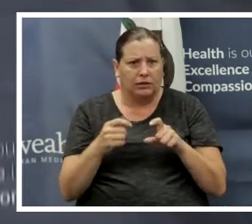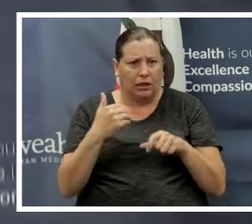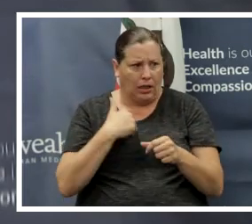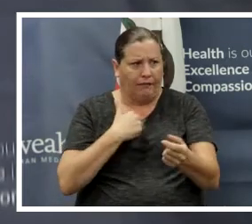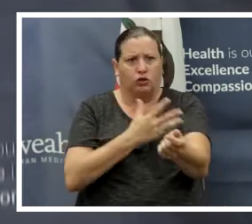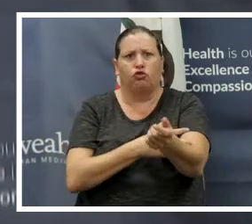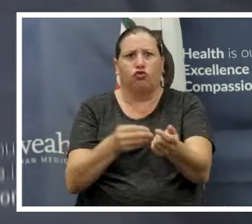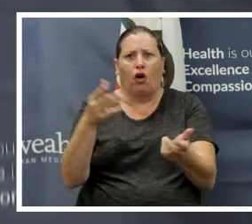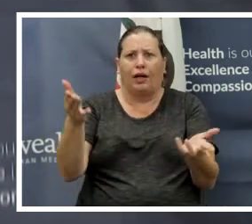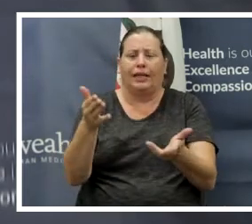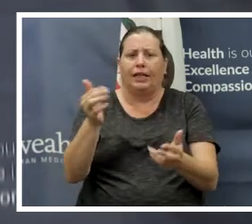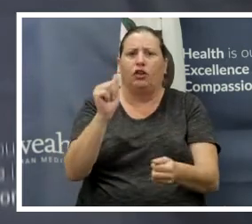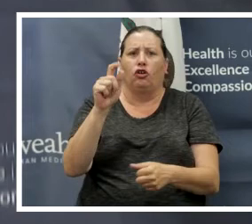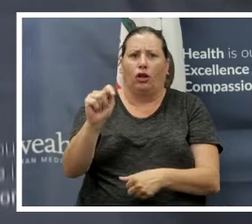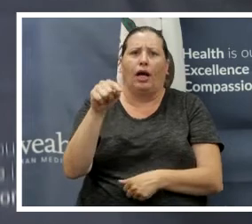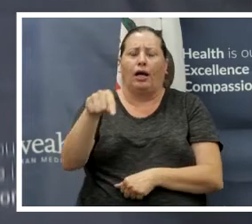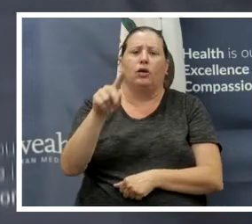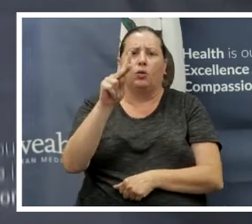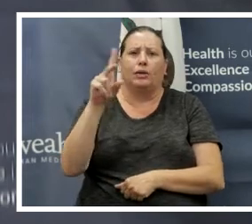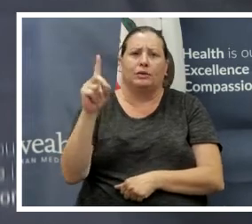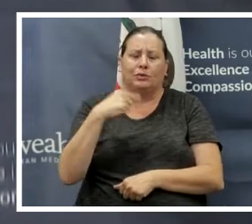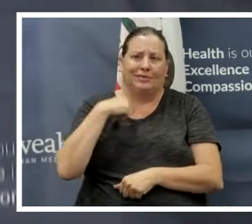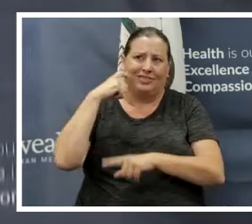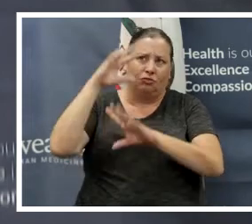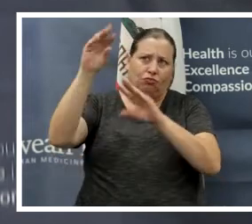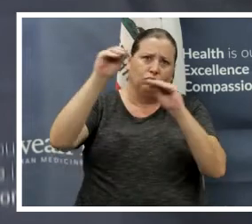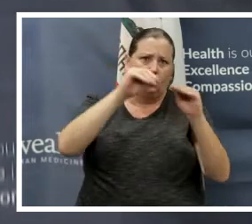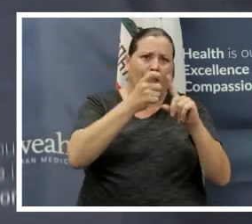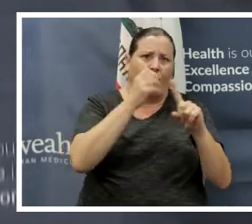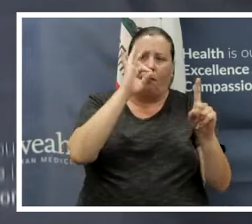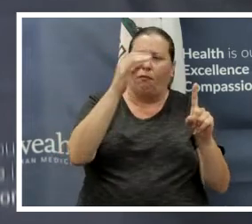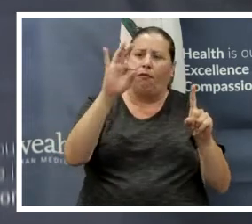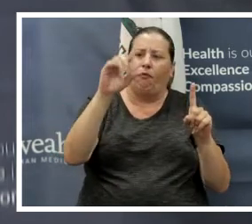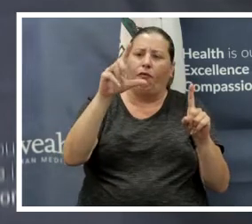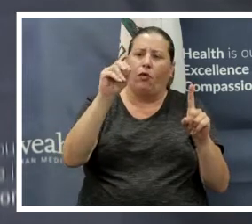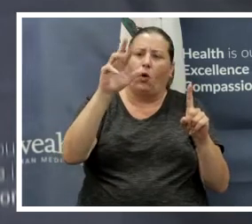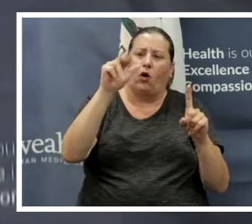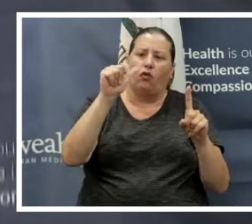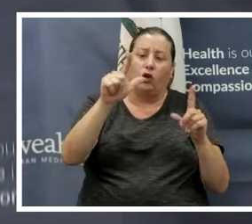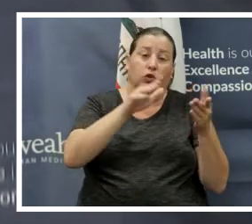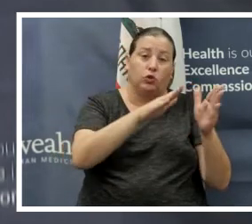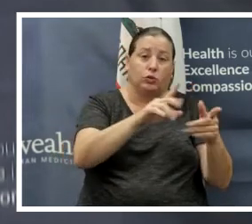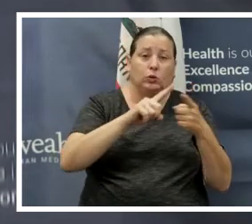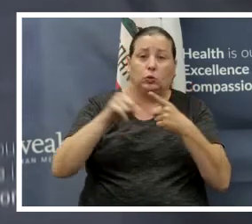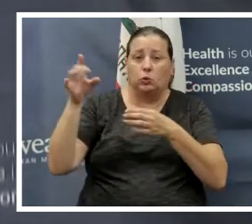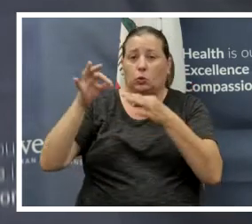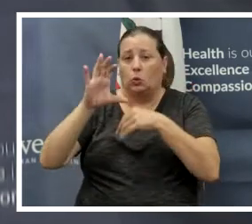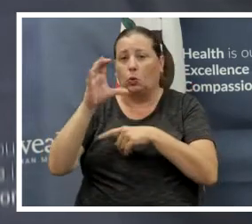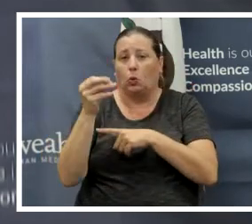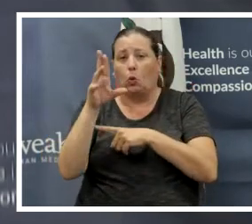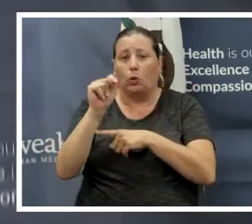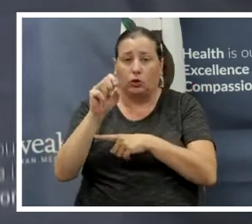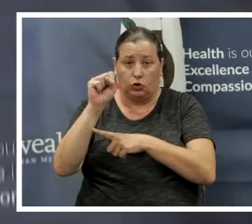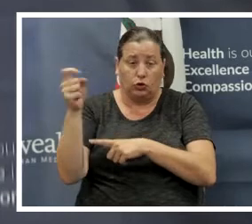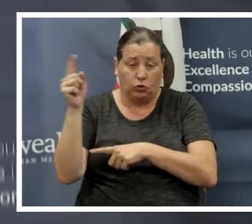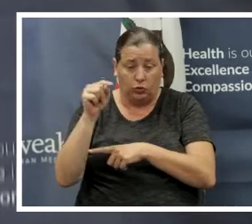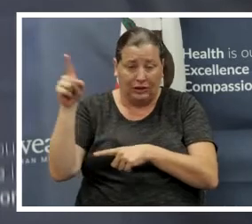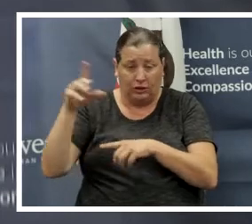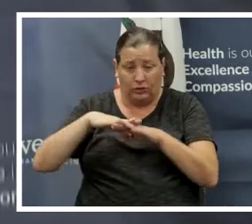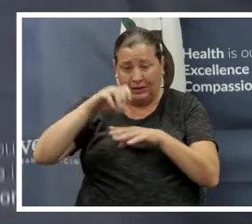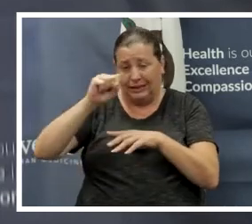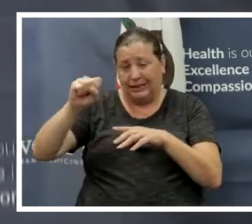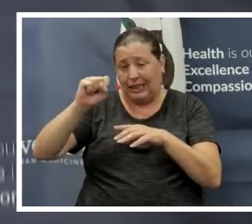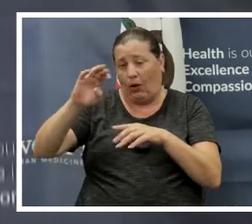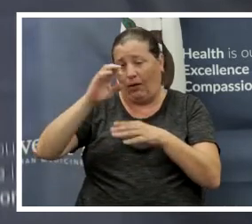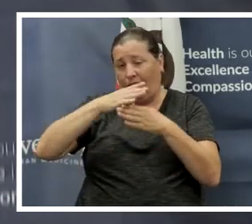We just moved our specimen collection site from Floral Street over to Court Street, just on the south end of the Urgent Care Center building. There's